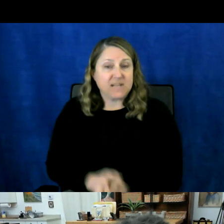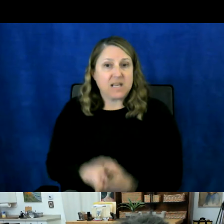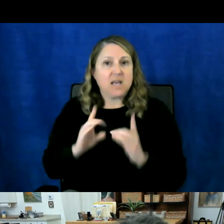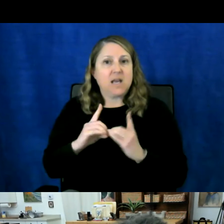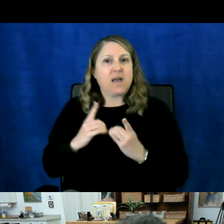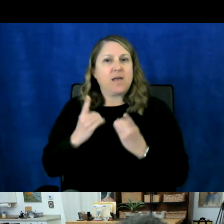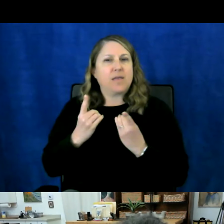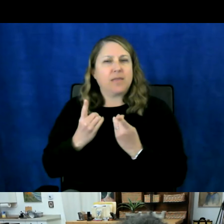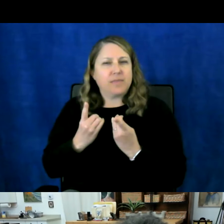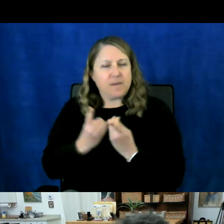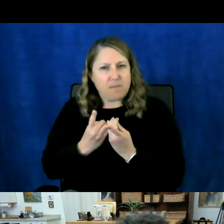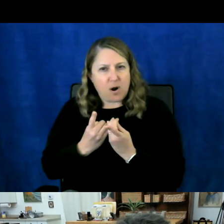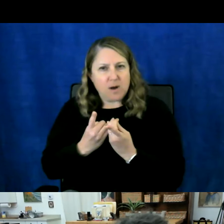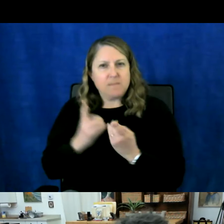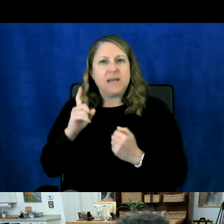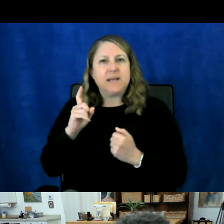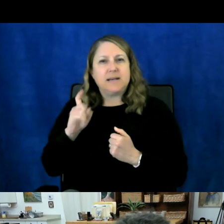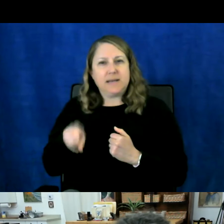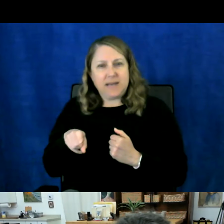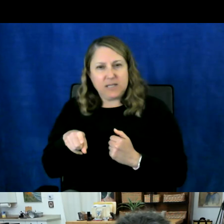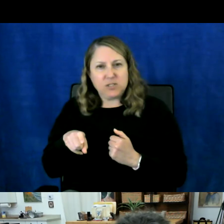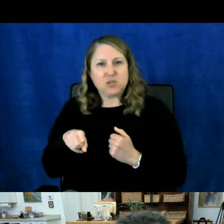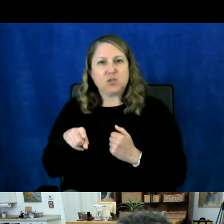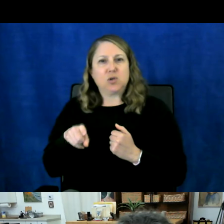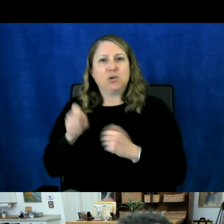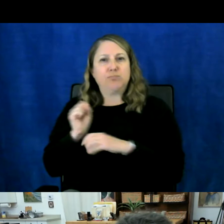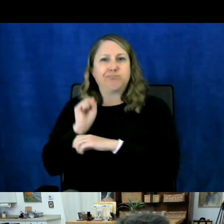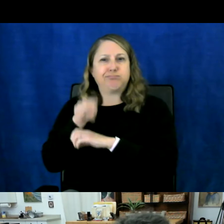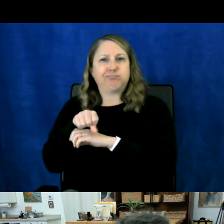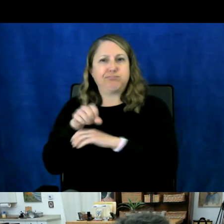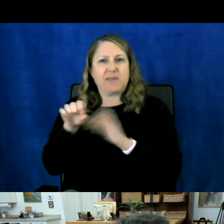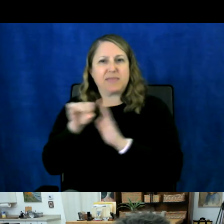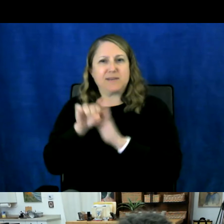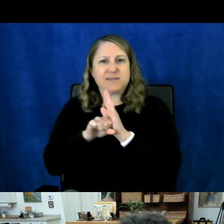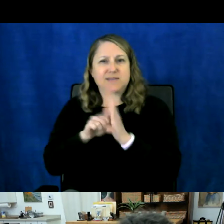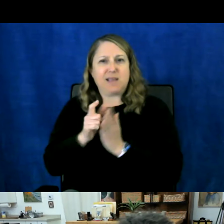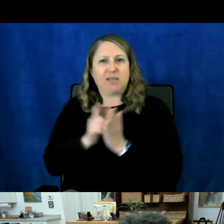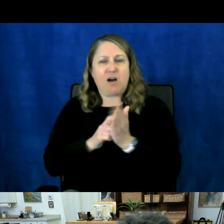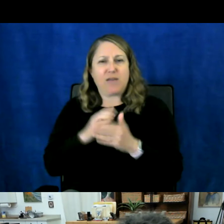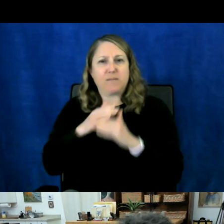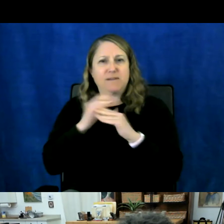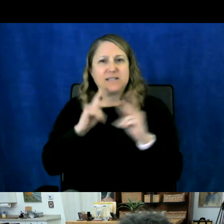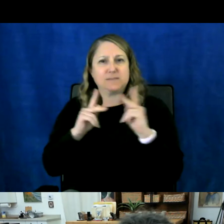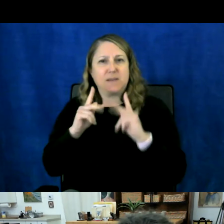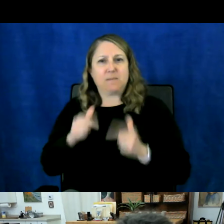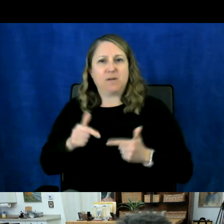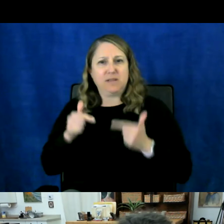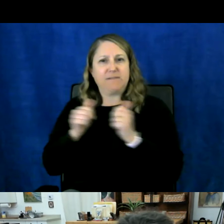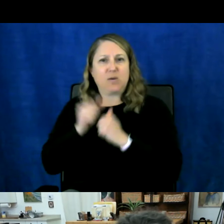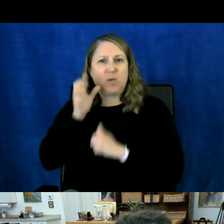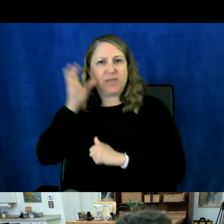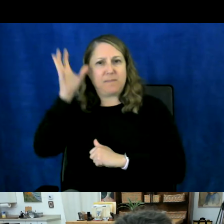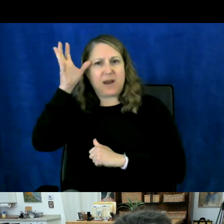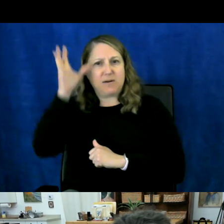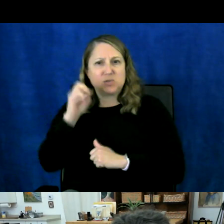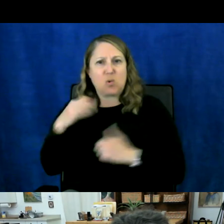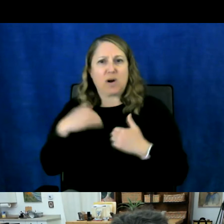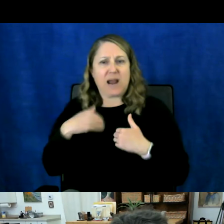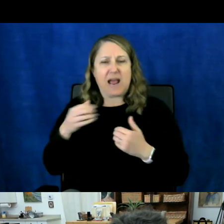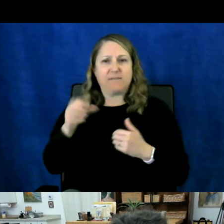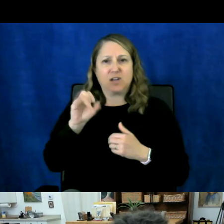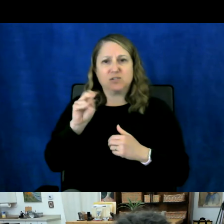overcoming the state law that prevents people who live in a parental home or in the home of a conservator from receiving supported